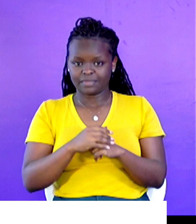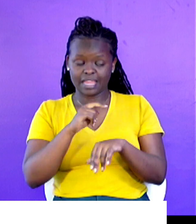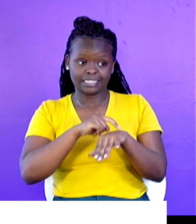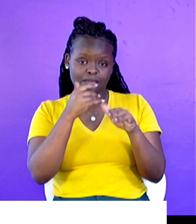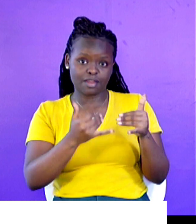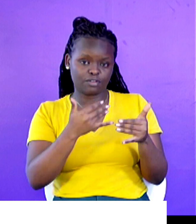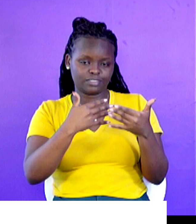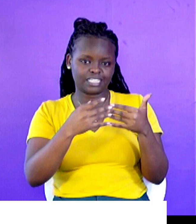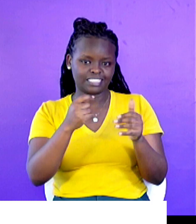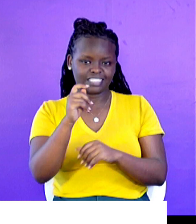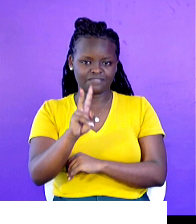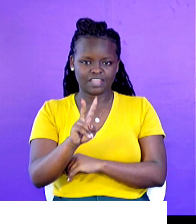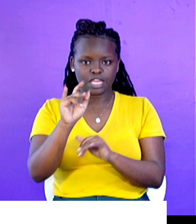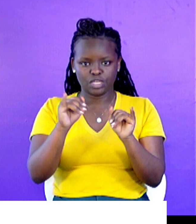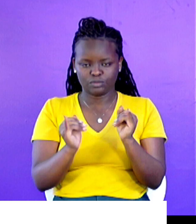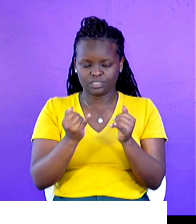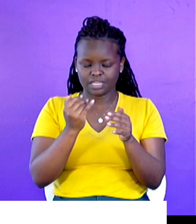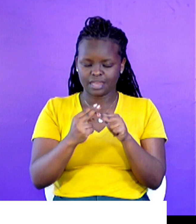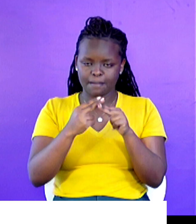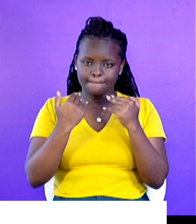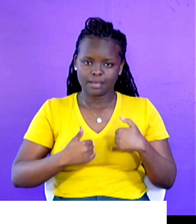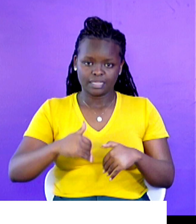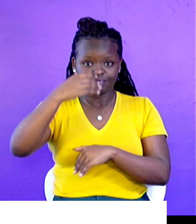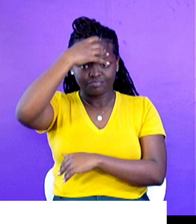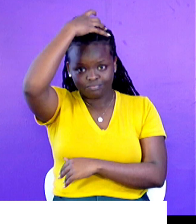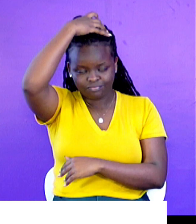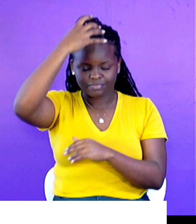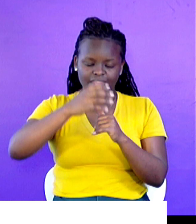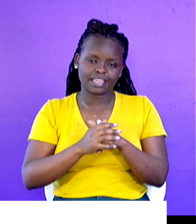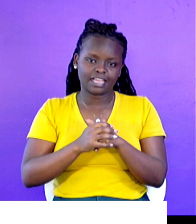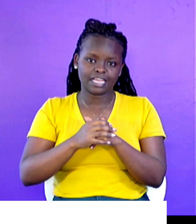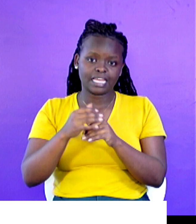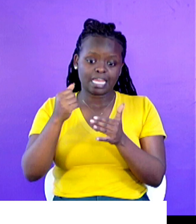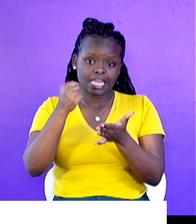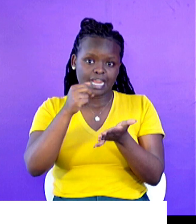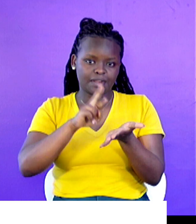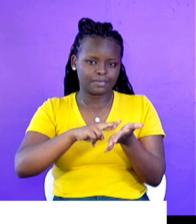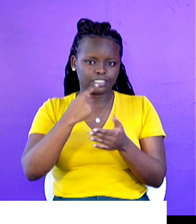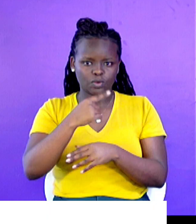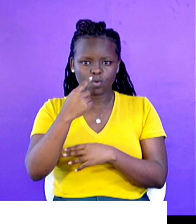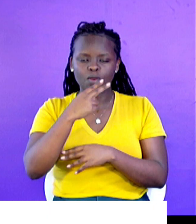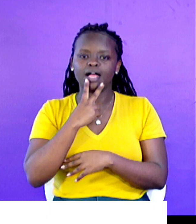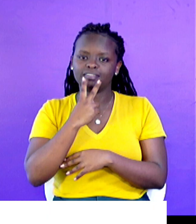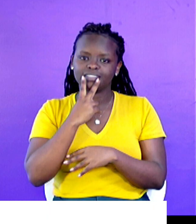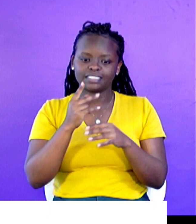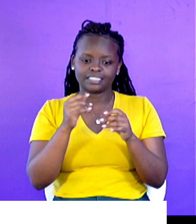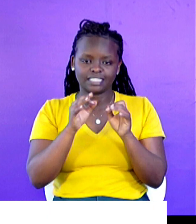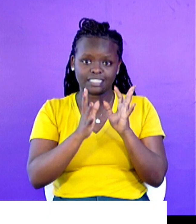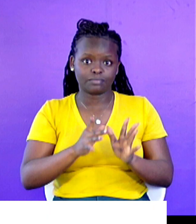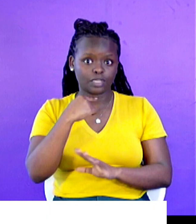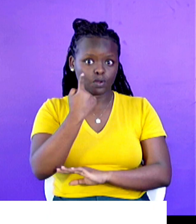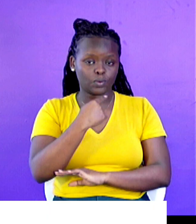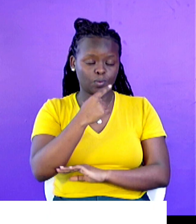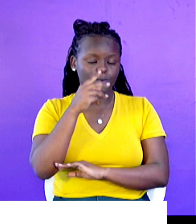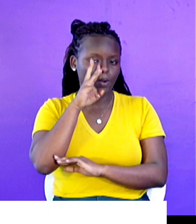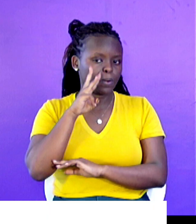for Science TV Prime News. My name is Chris Mololo, sitting in for Elvis Odhiambo, and our sign language interpreter is Wanja